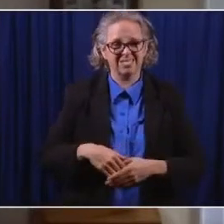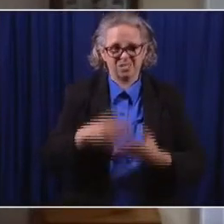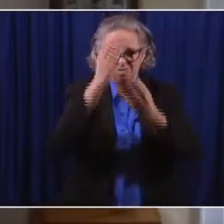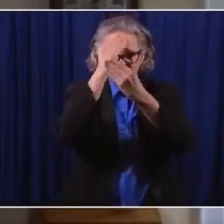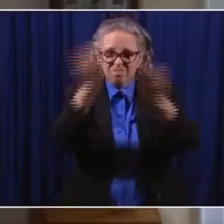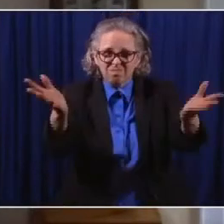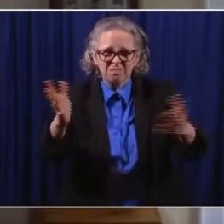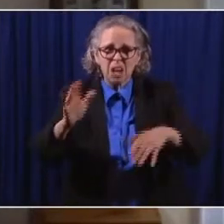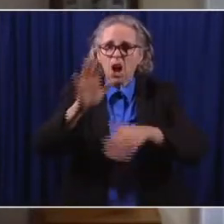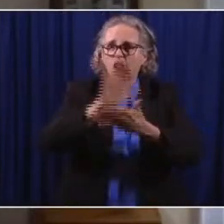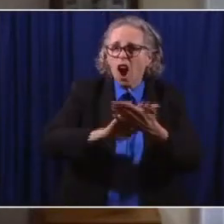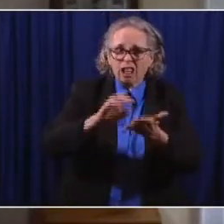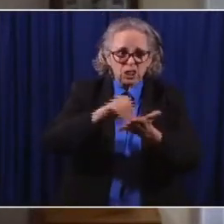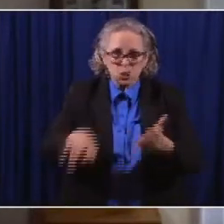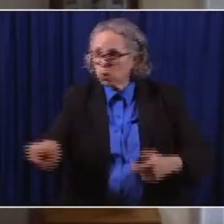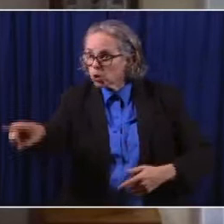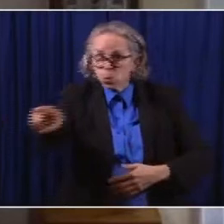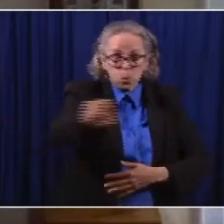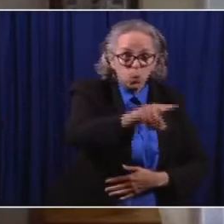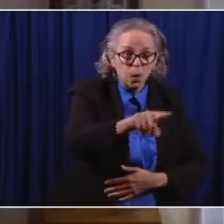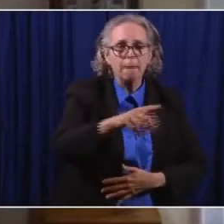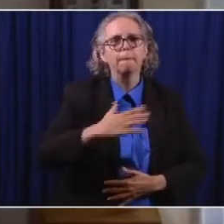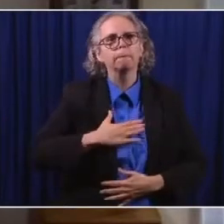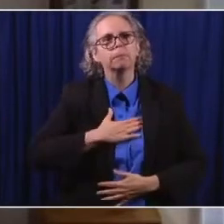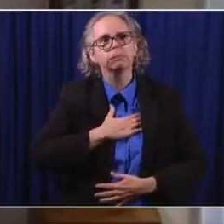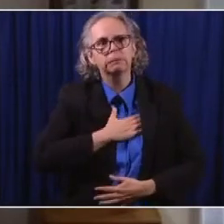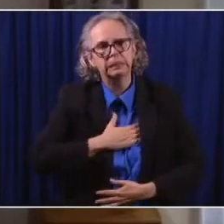again, we ask you to be careful because